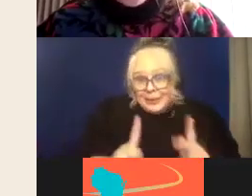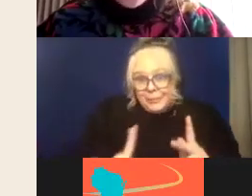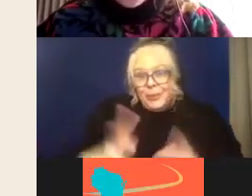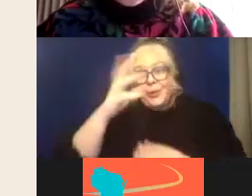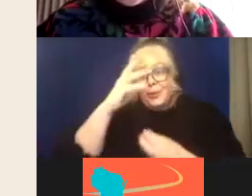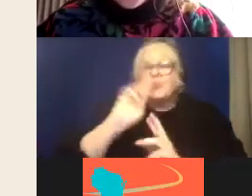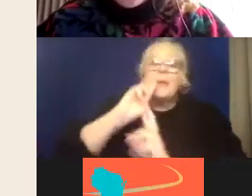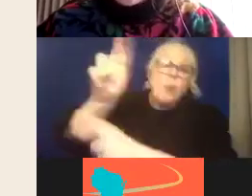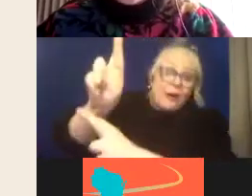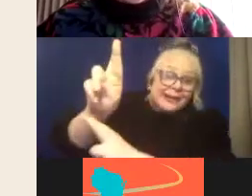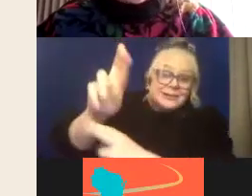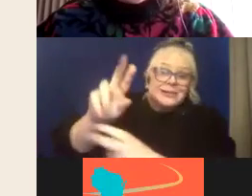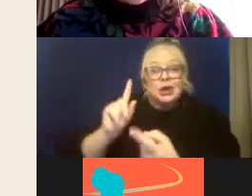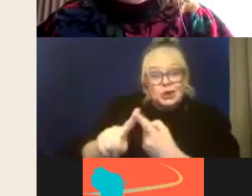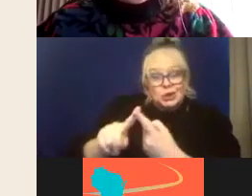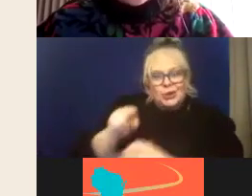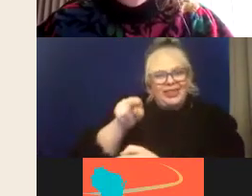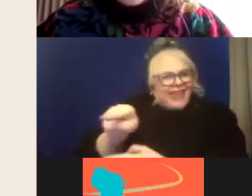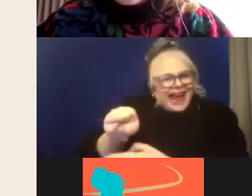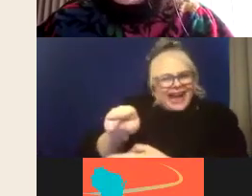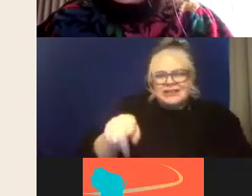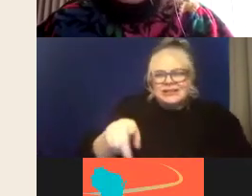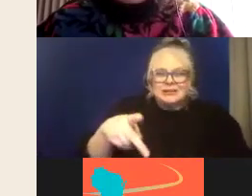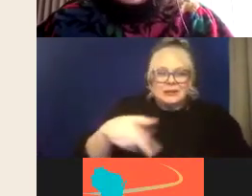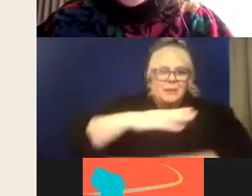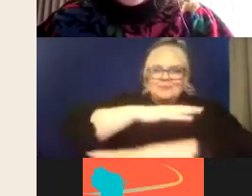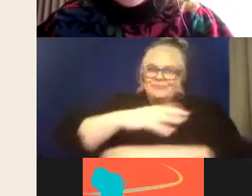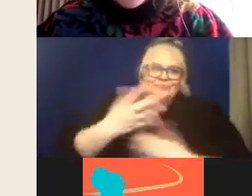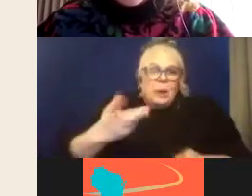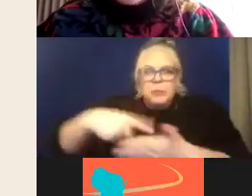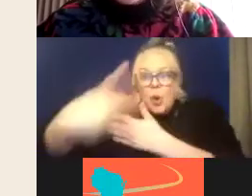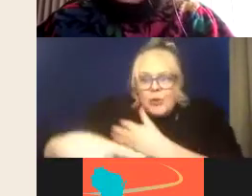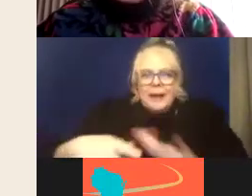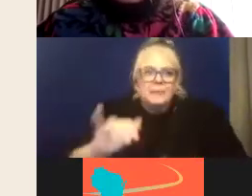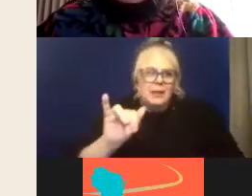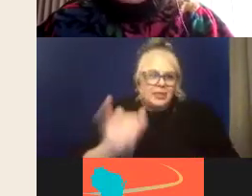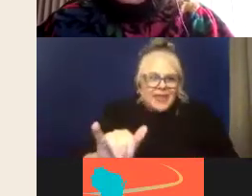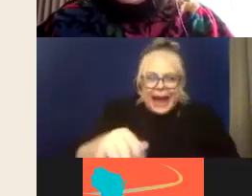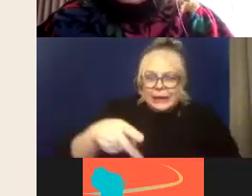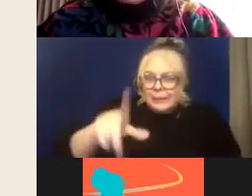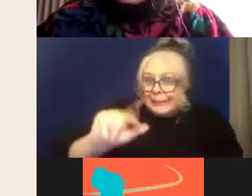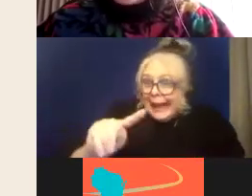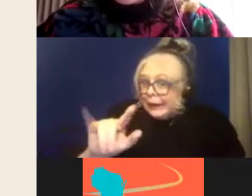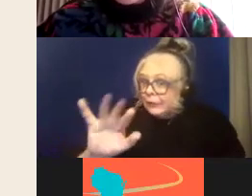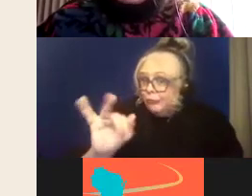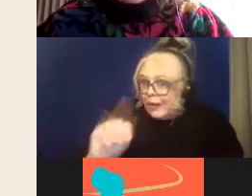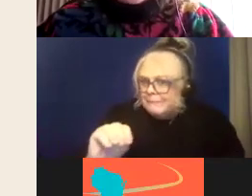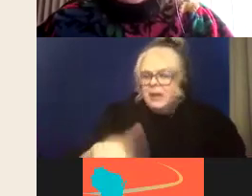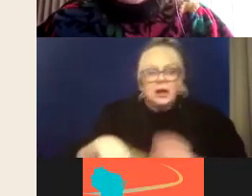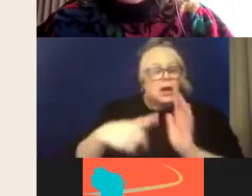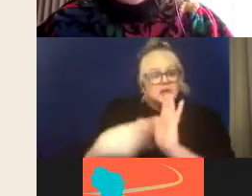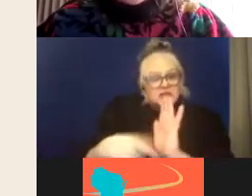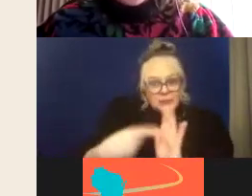get content moderation right, and they don't always respond quickly enough, and they don't always make the right call. Even more frustrating, every platform has its